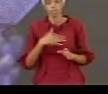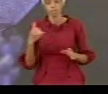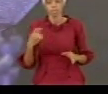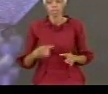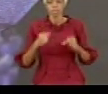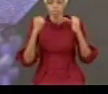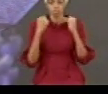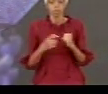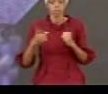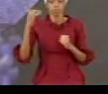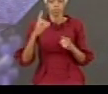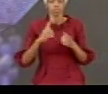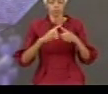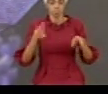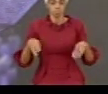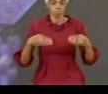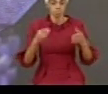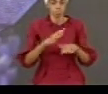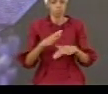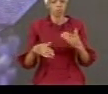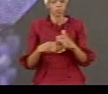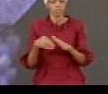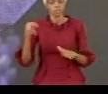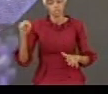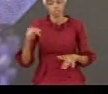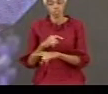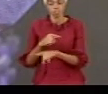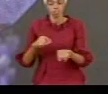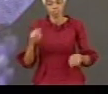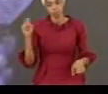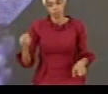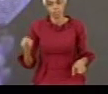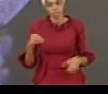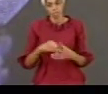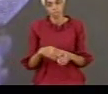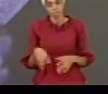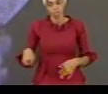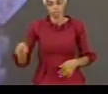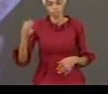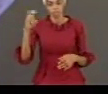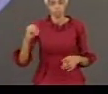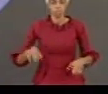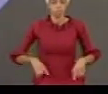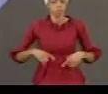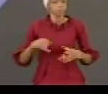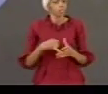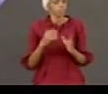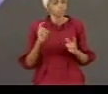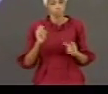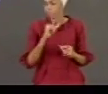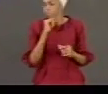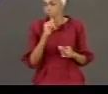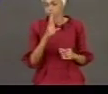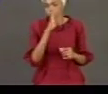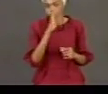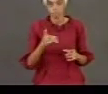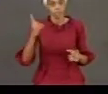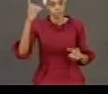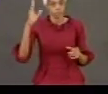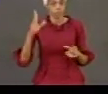supply all they needed in their journey of life. It ought not to be. God is so